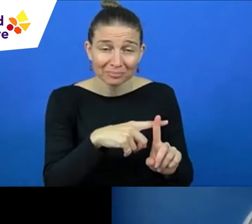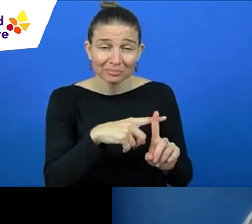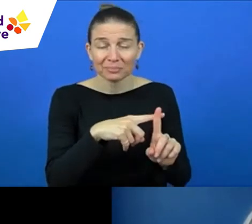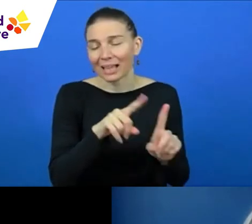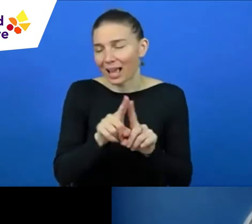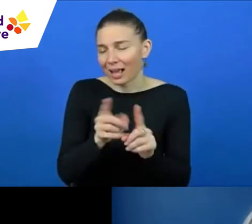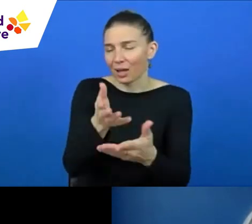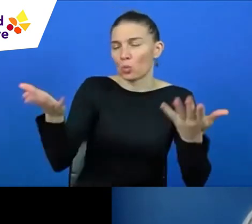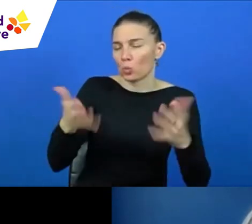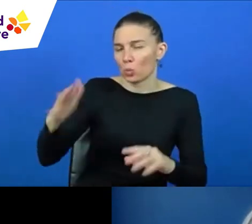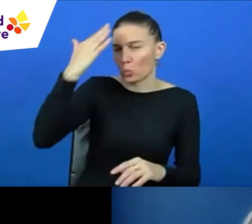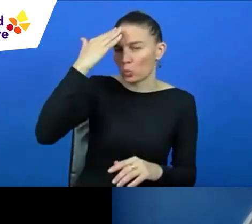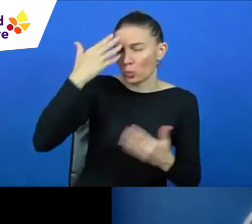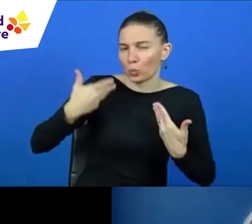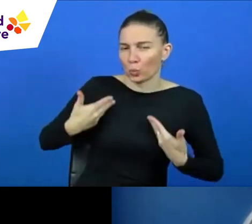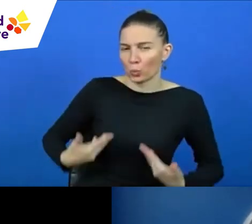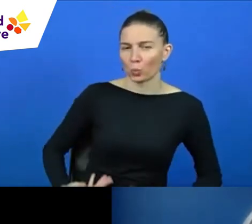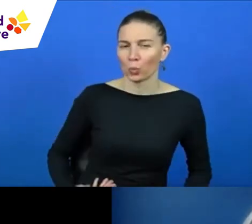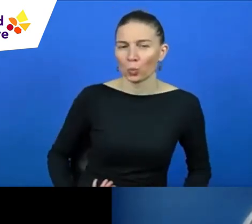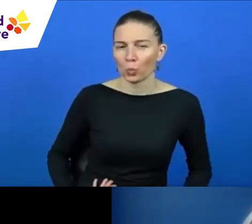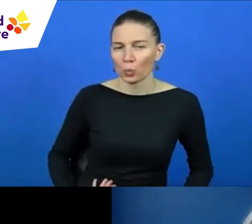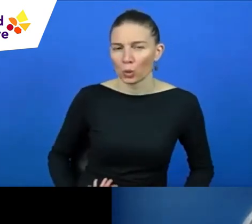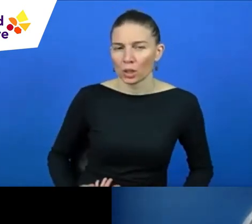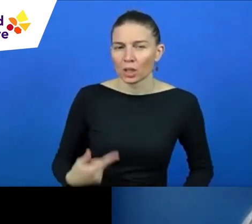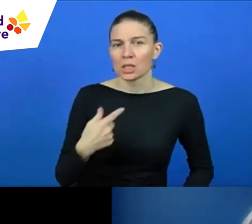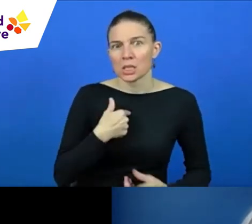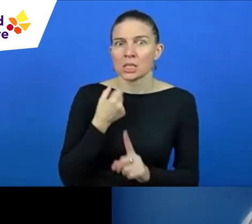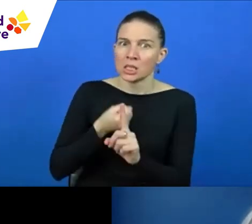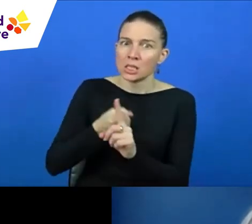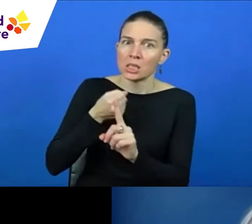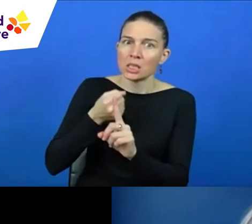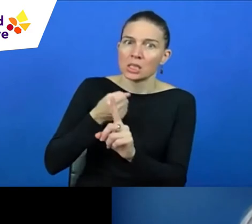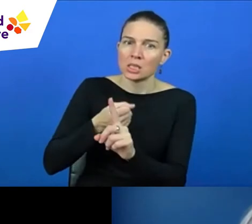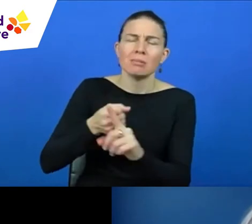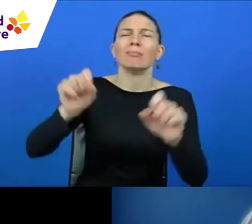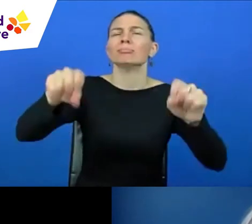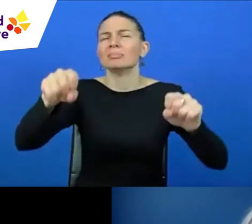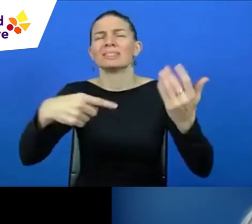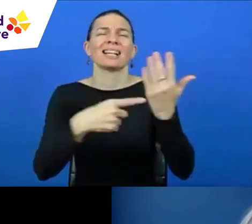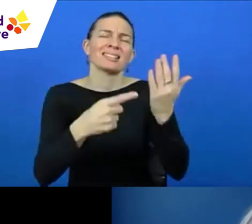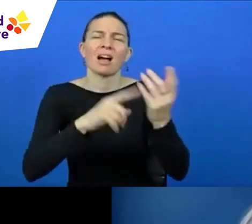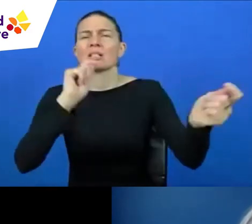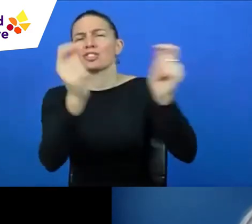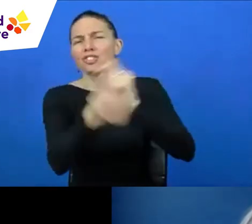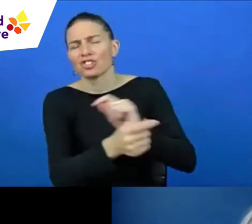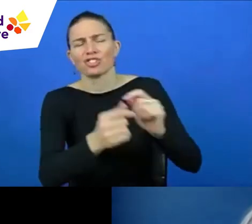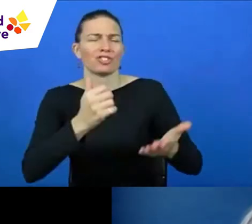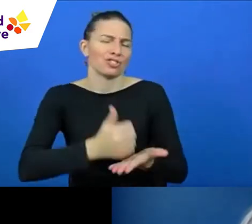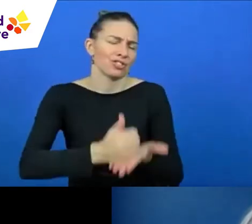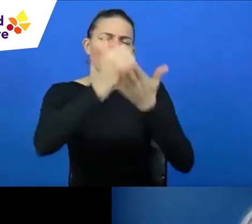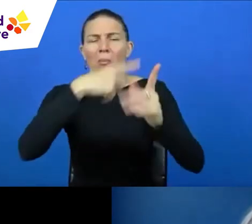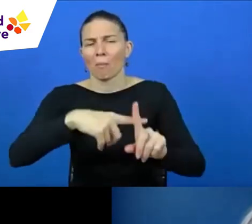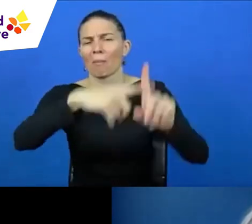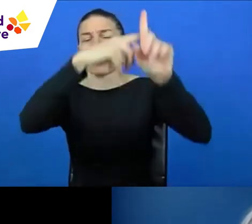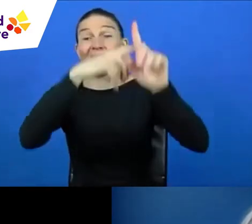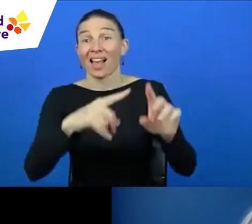me wax lyrical endlessly about the game-changing nature of technology, that if we get it right, it